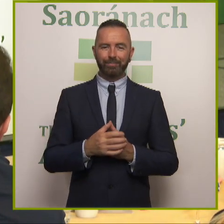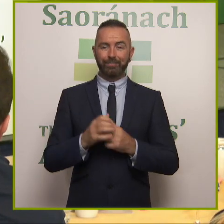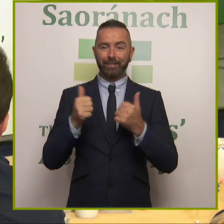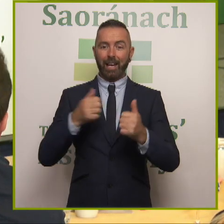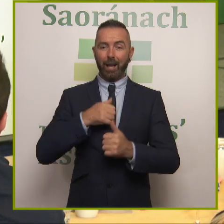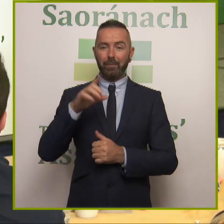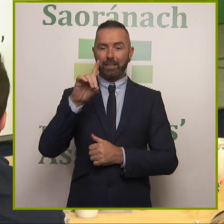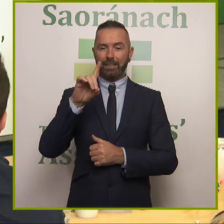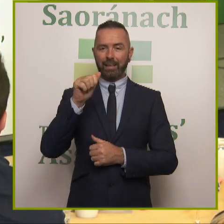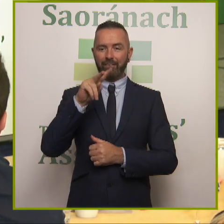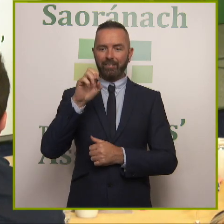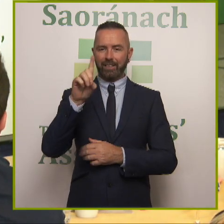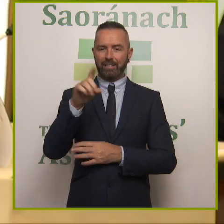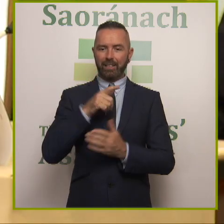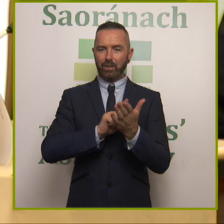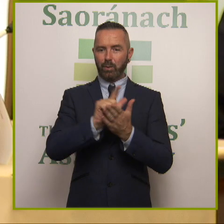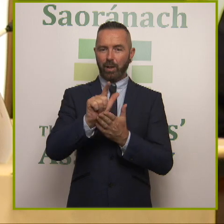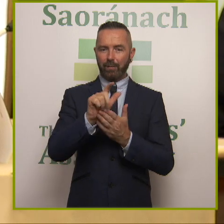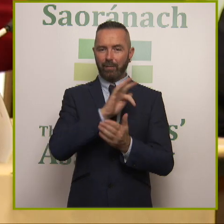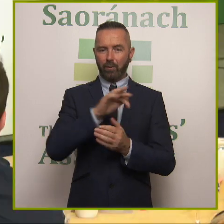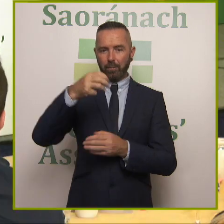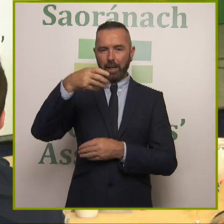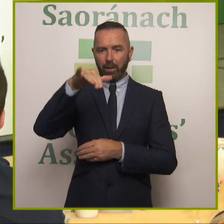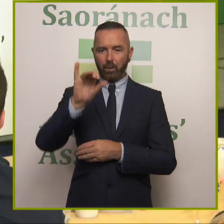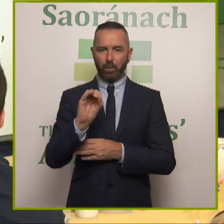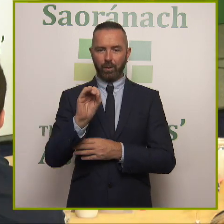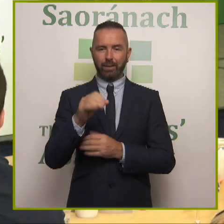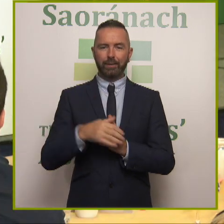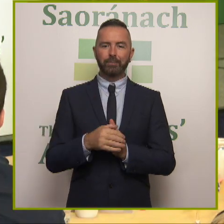I'm David, I am 12 and I'm from Mayo.